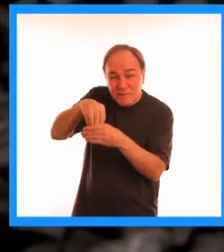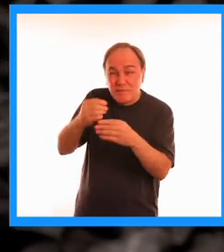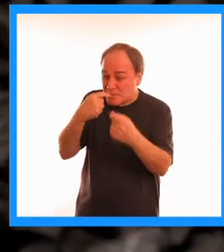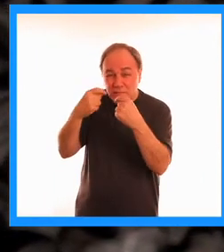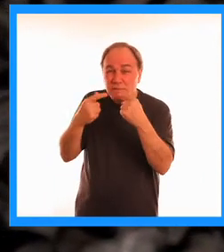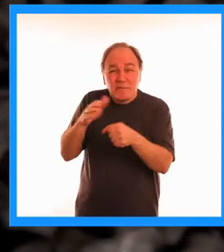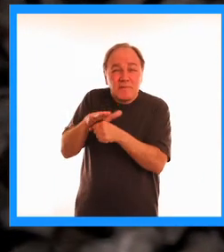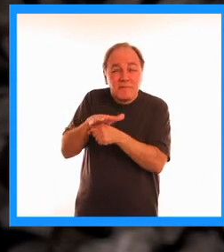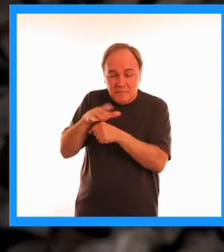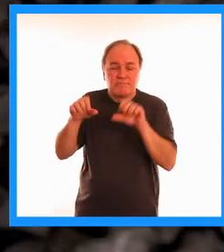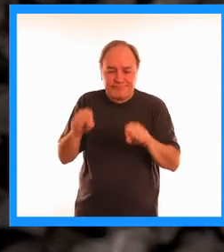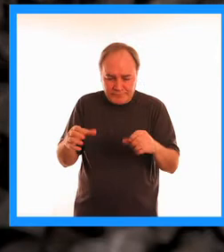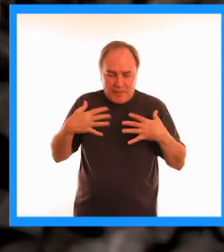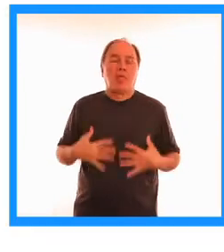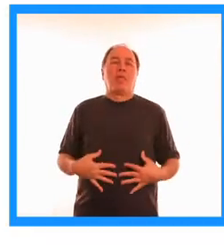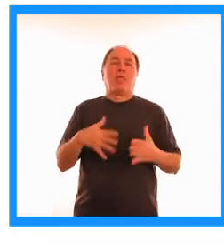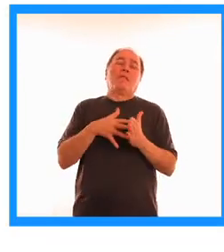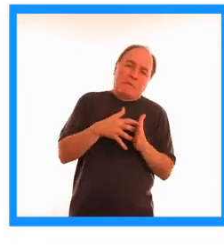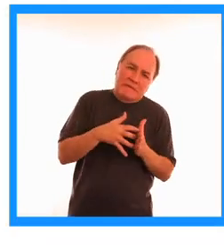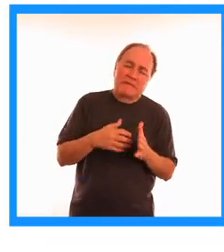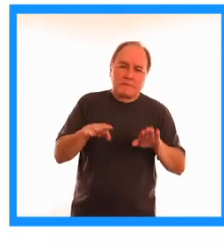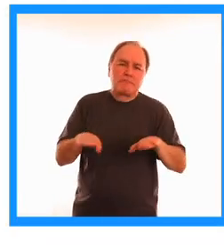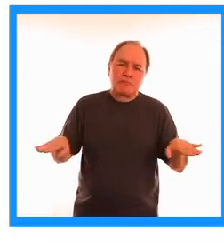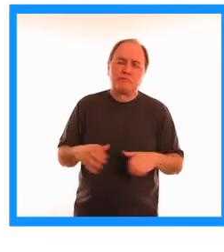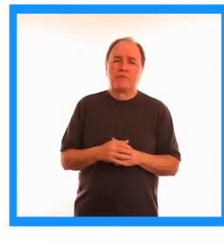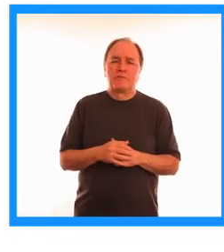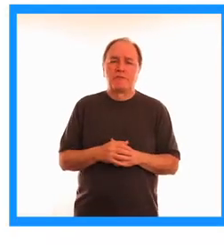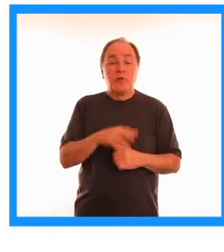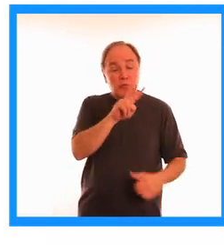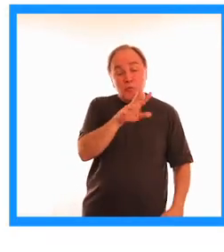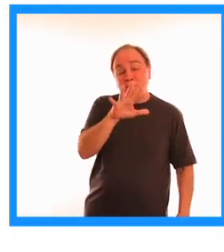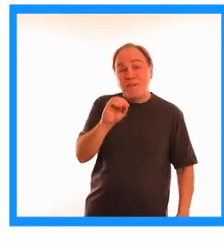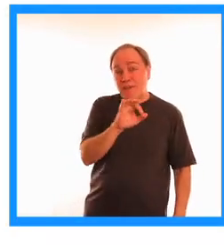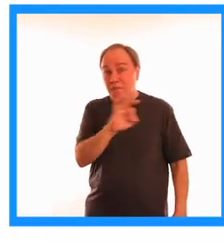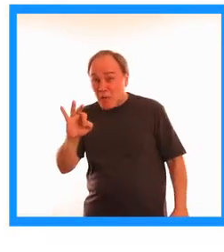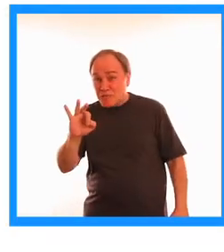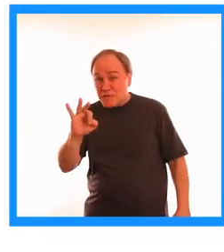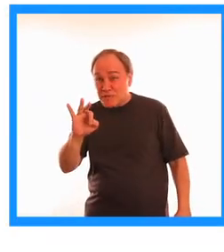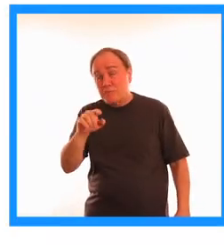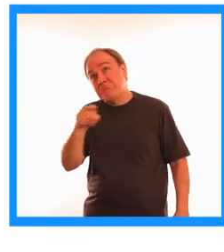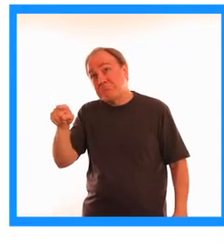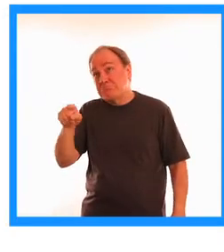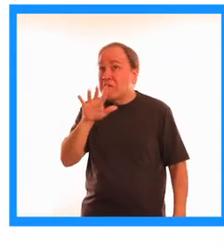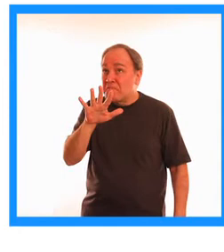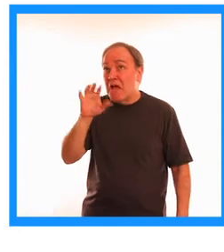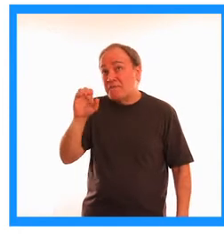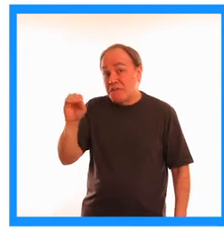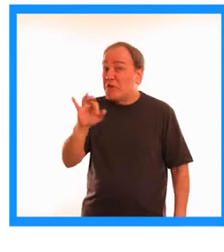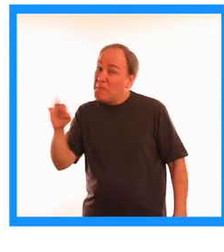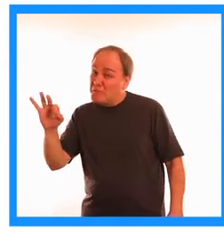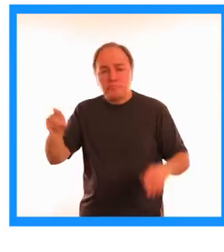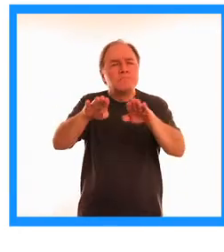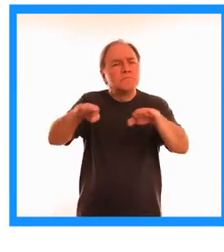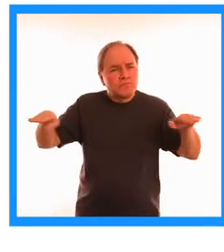Poor nutrition and diarrhea in early childhood can lead to stunting, indicated by low height for age, which in turn can result in poor lifelong